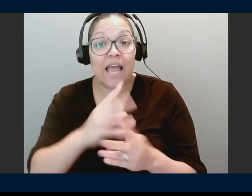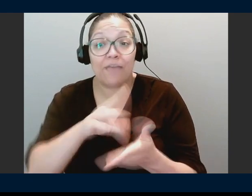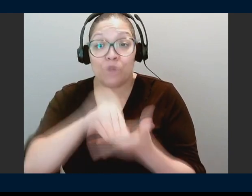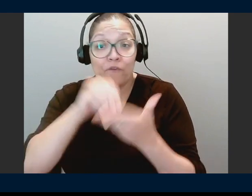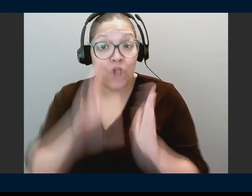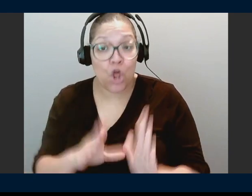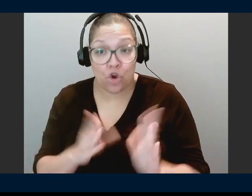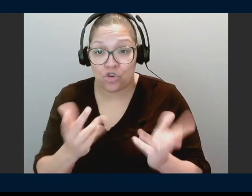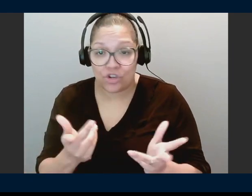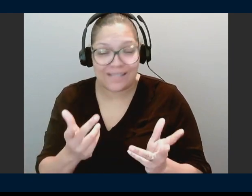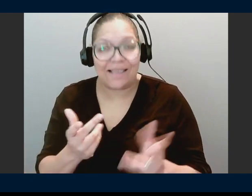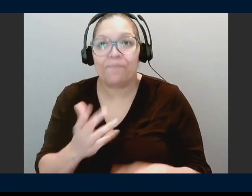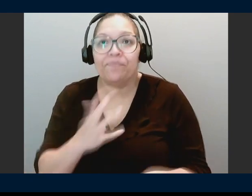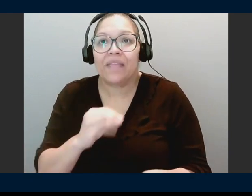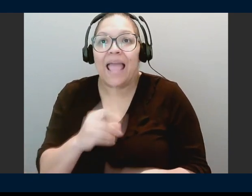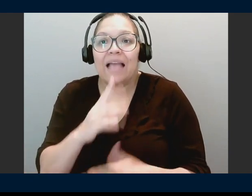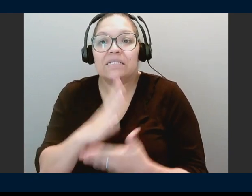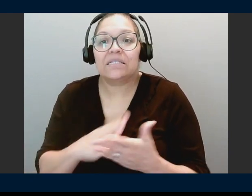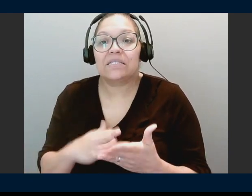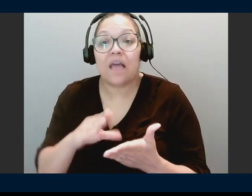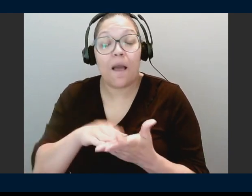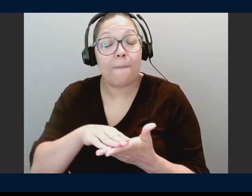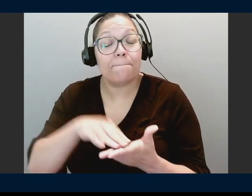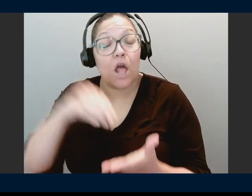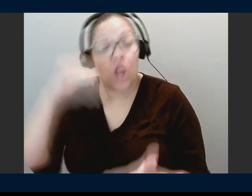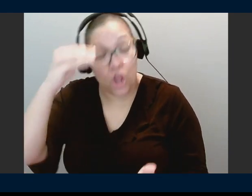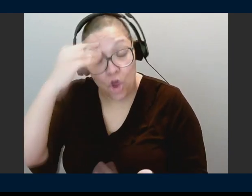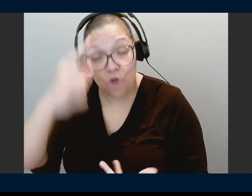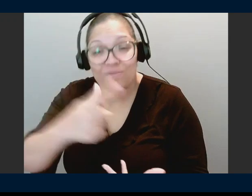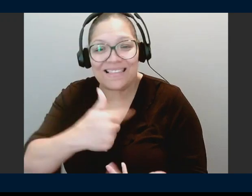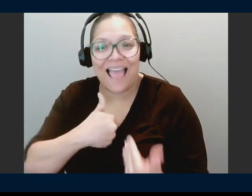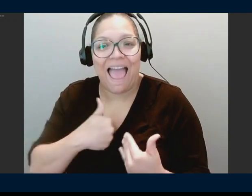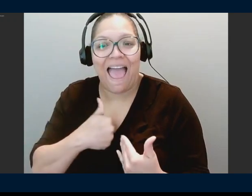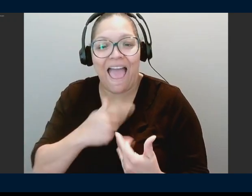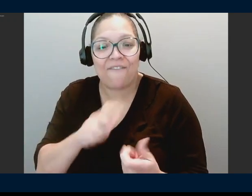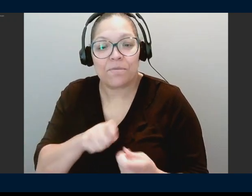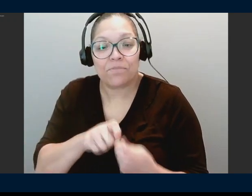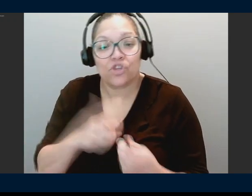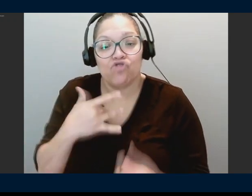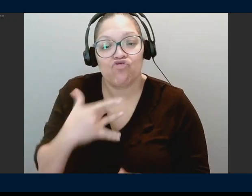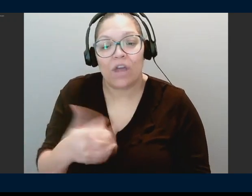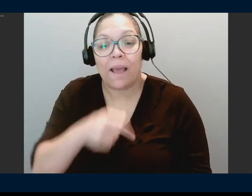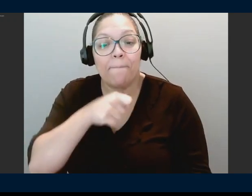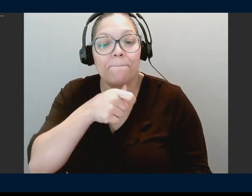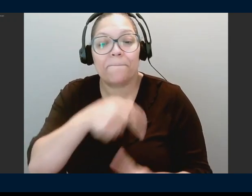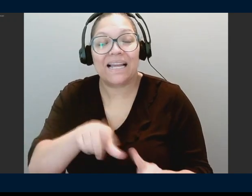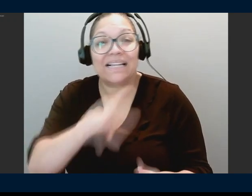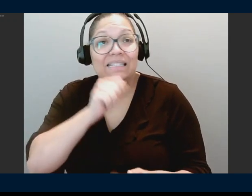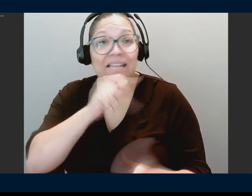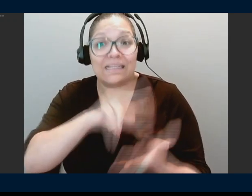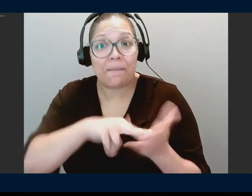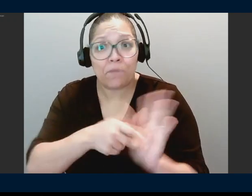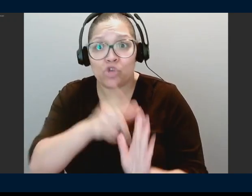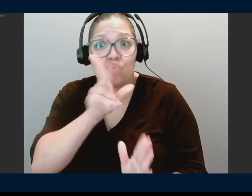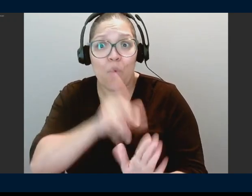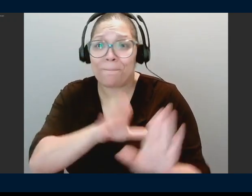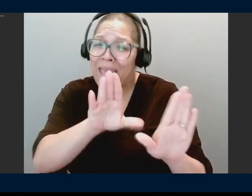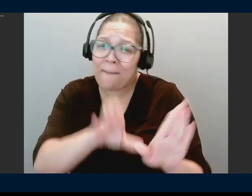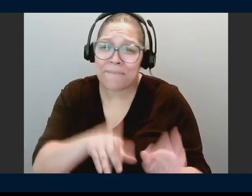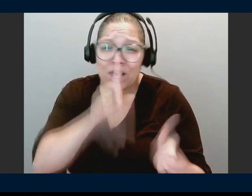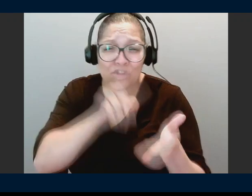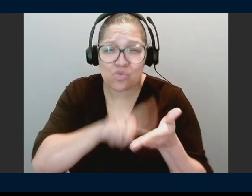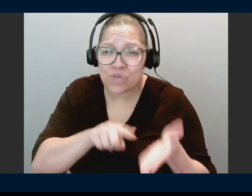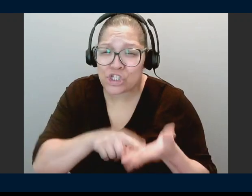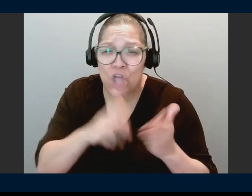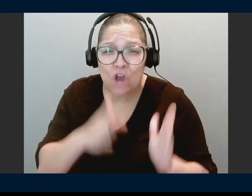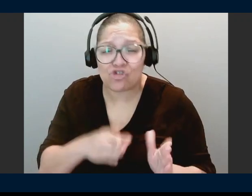and and some learners have certain strengths and other strengths. That doesn't mean that you won't be an amazing researcher or wherever you go in your career path. You just have to figure out